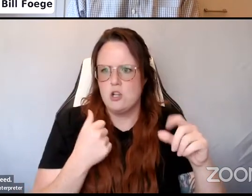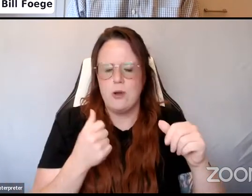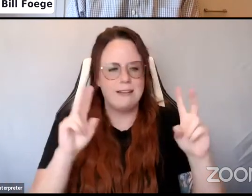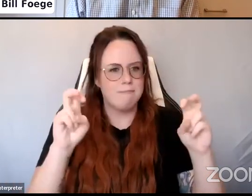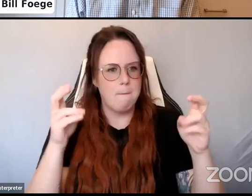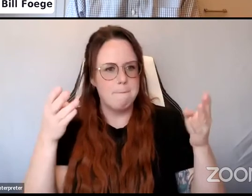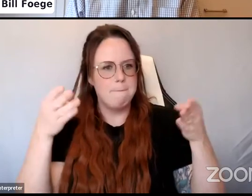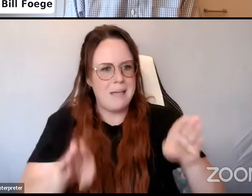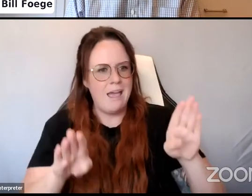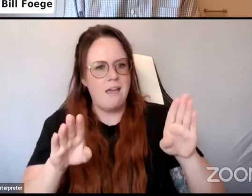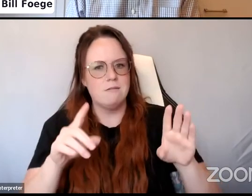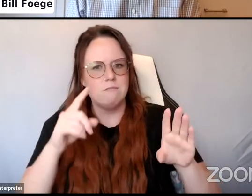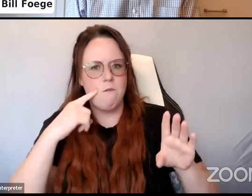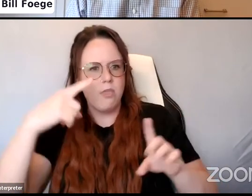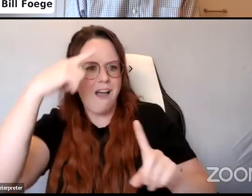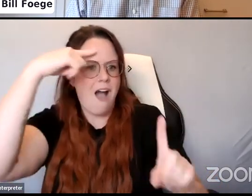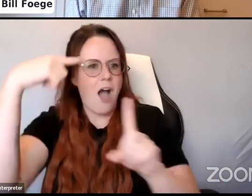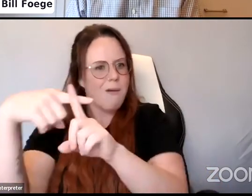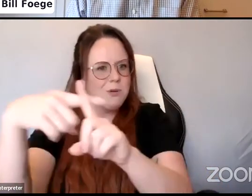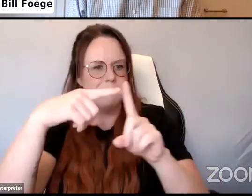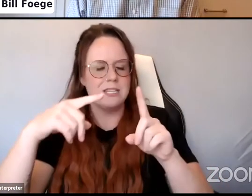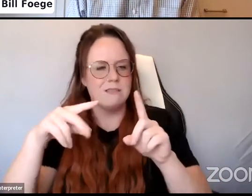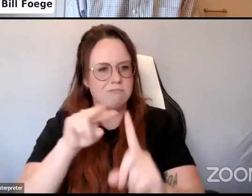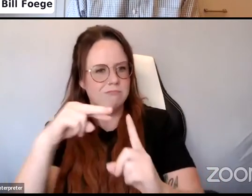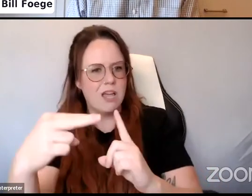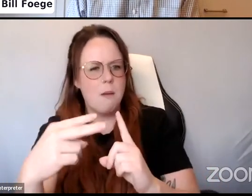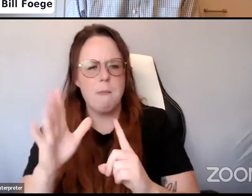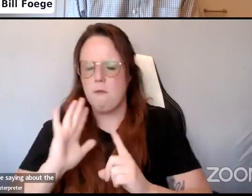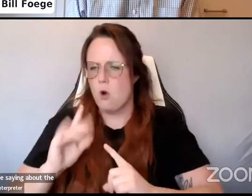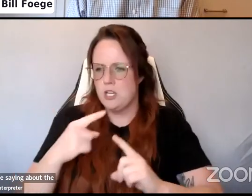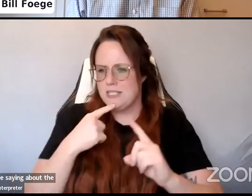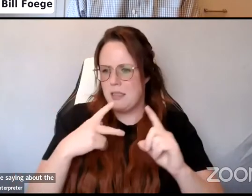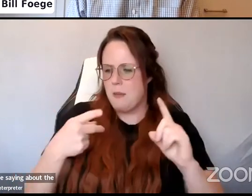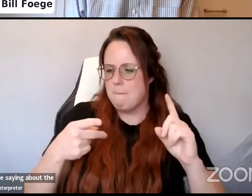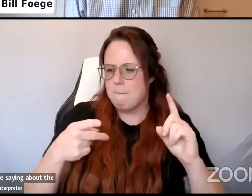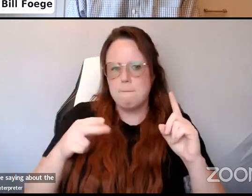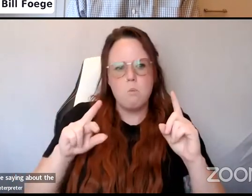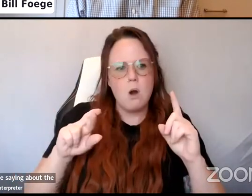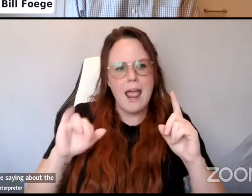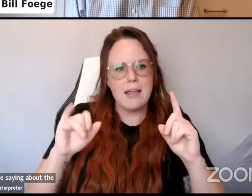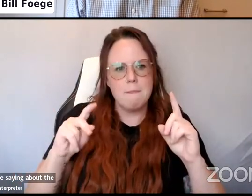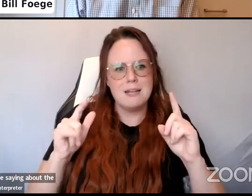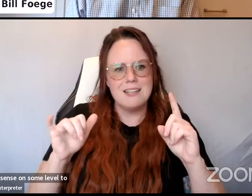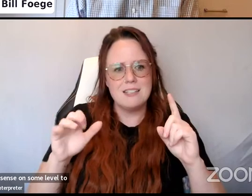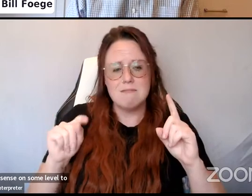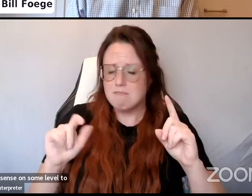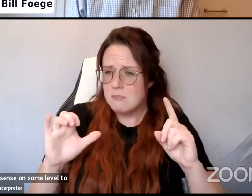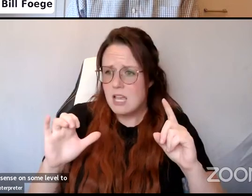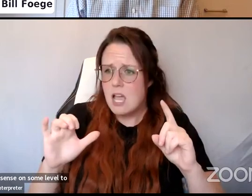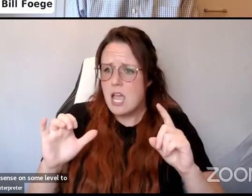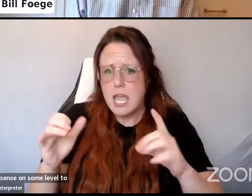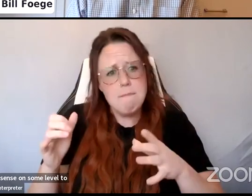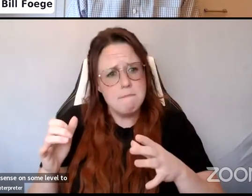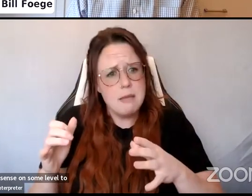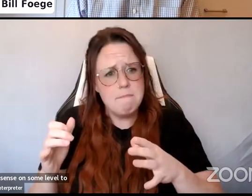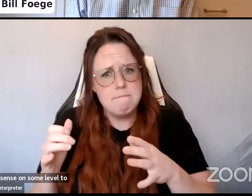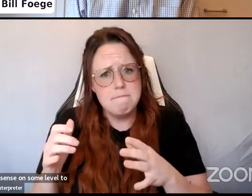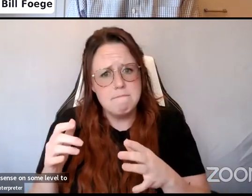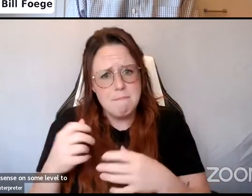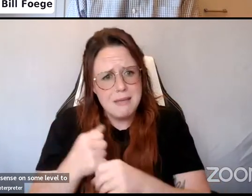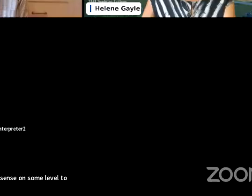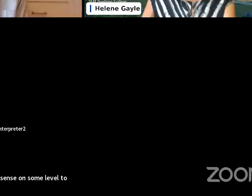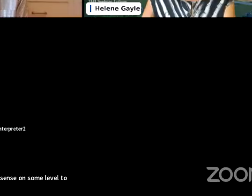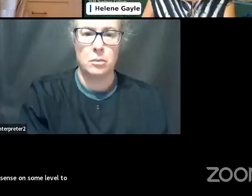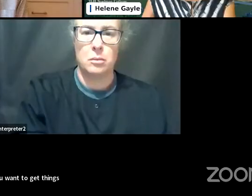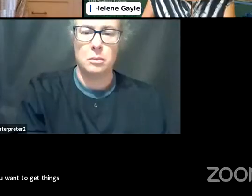Optimus but to go back to what you're saying about the pragmatist doesn't it make more sense on some level to be pragmatic and realistic if you want to get